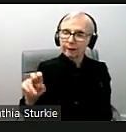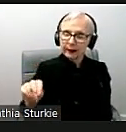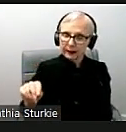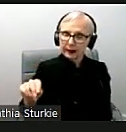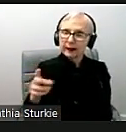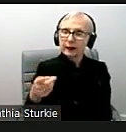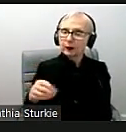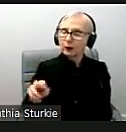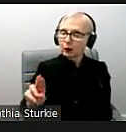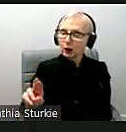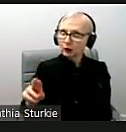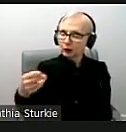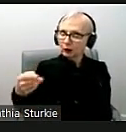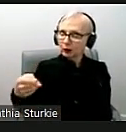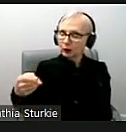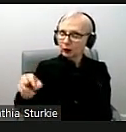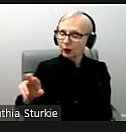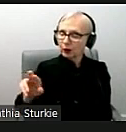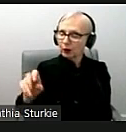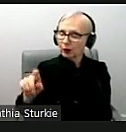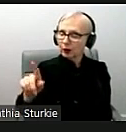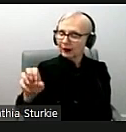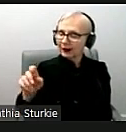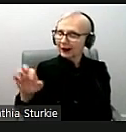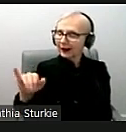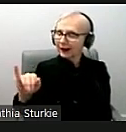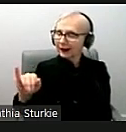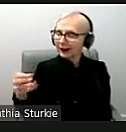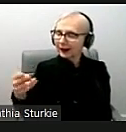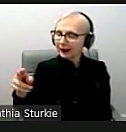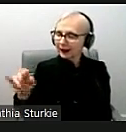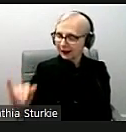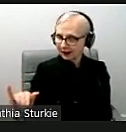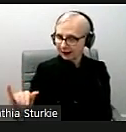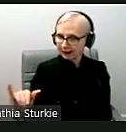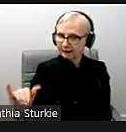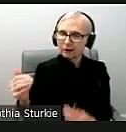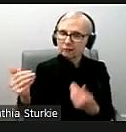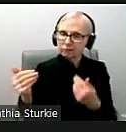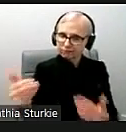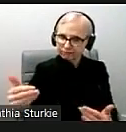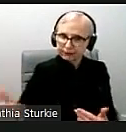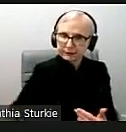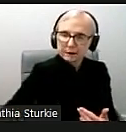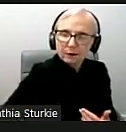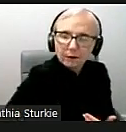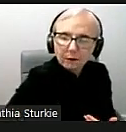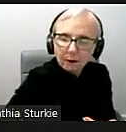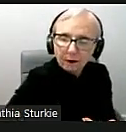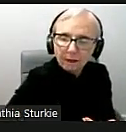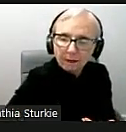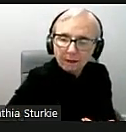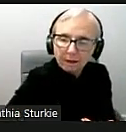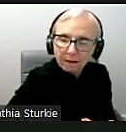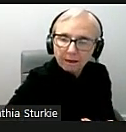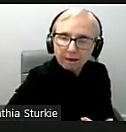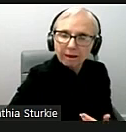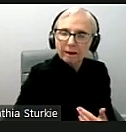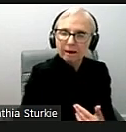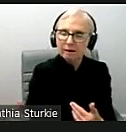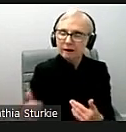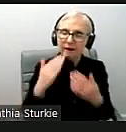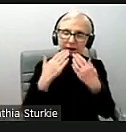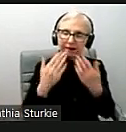Herlihy, our state epidemiologist here at CDPHE. And we'll go ahead and get things started with Director Bookman. Thank you,